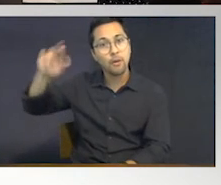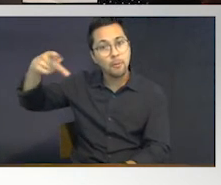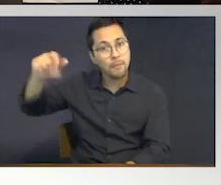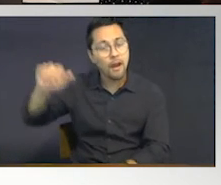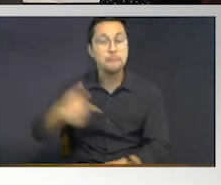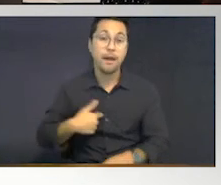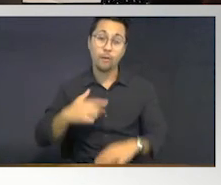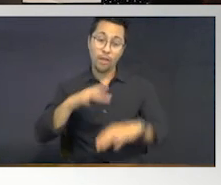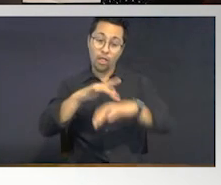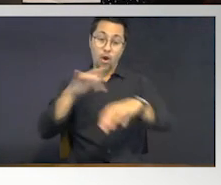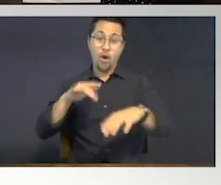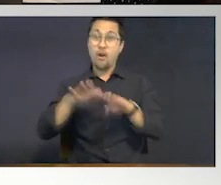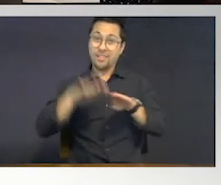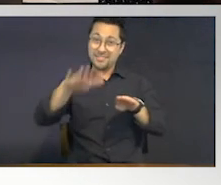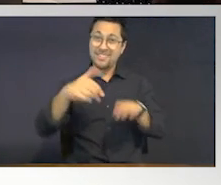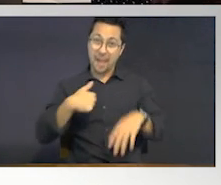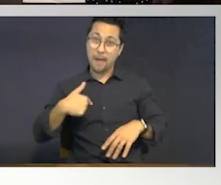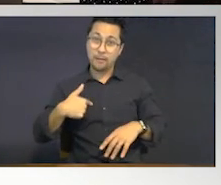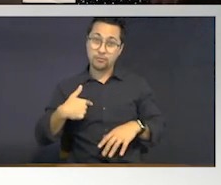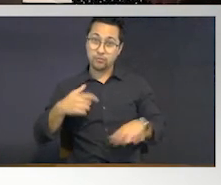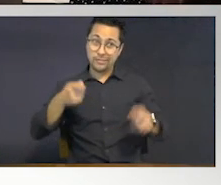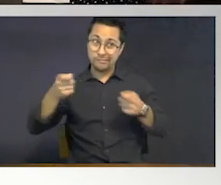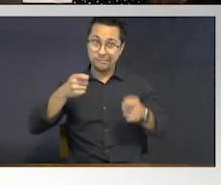deal with both, which is always fun.